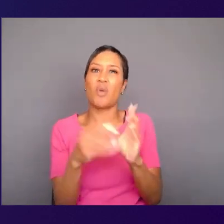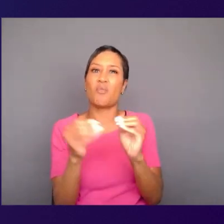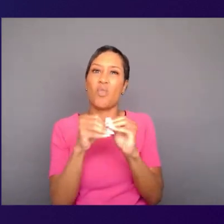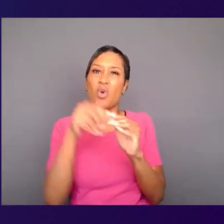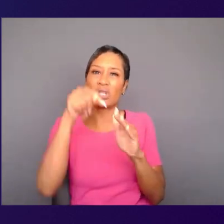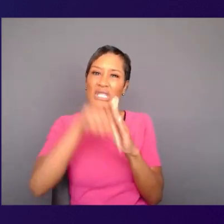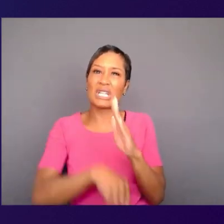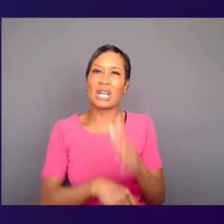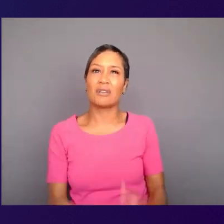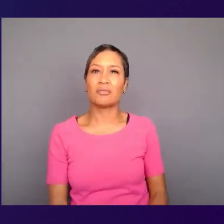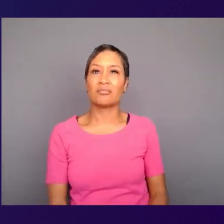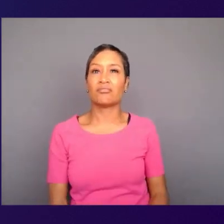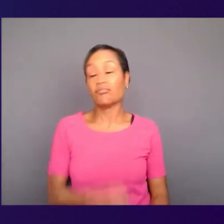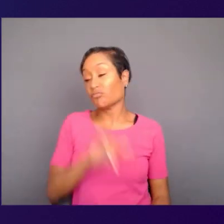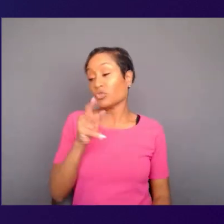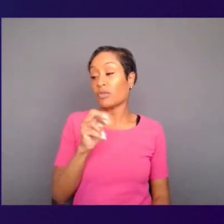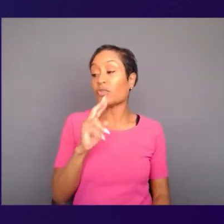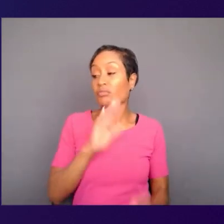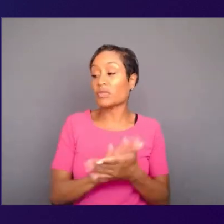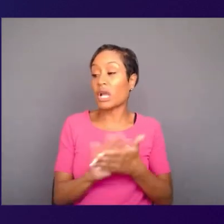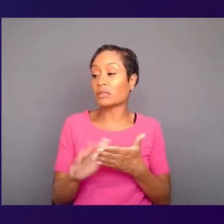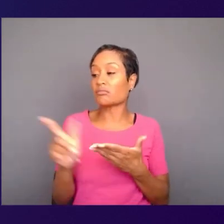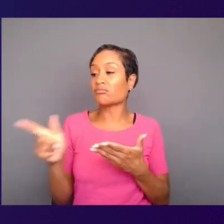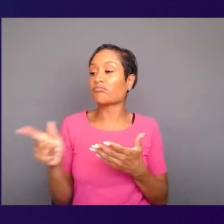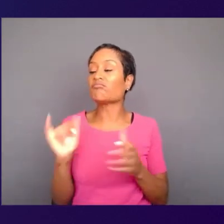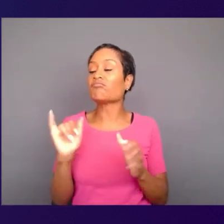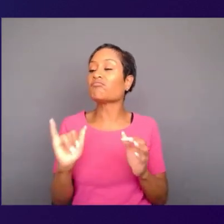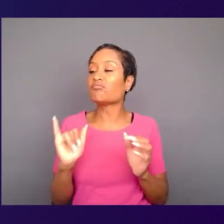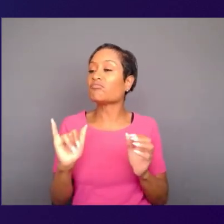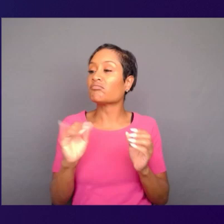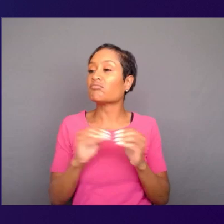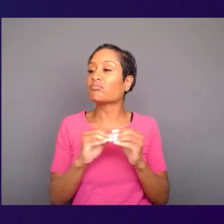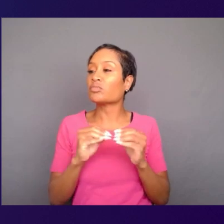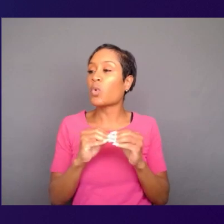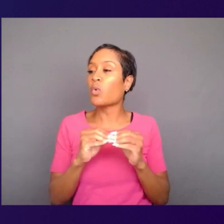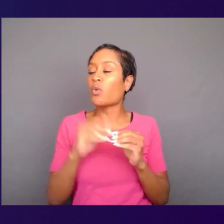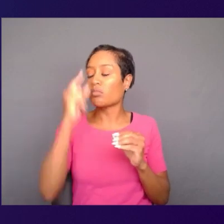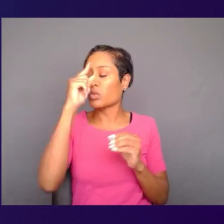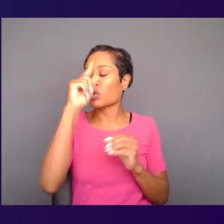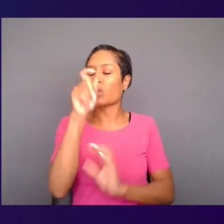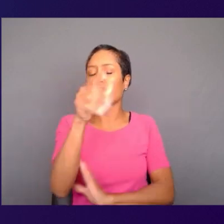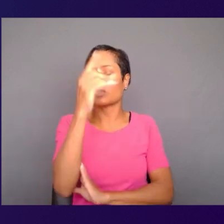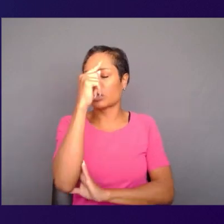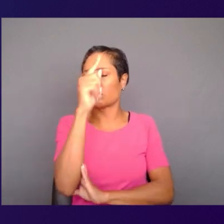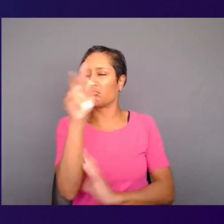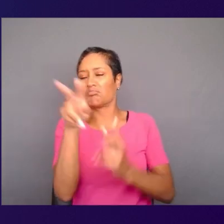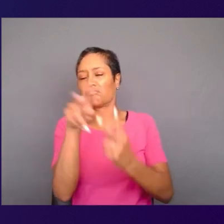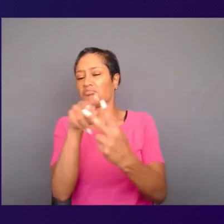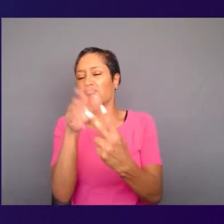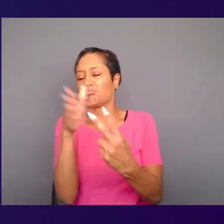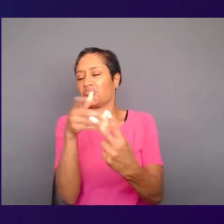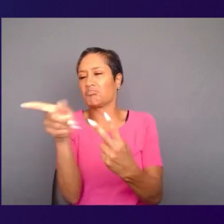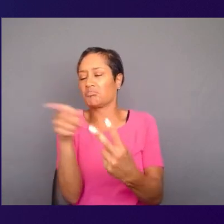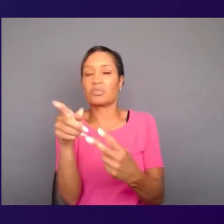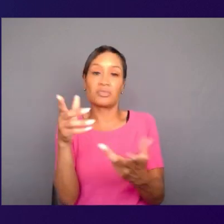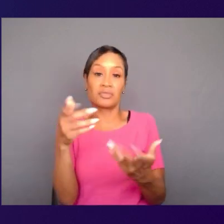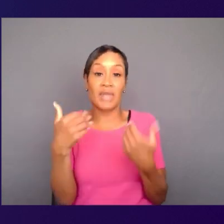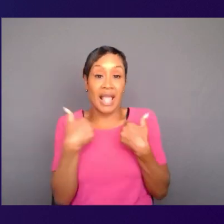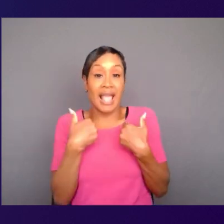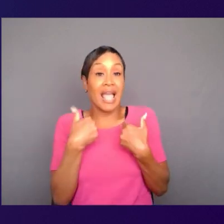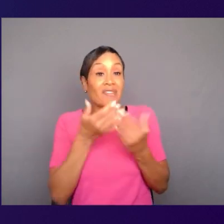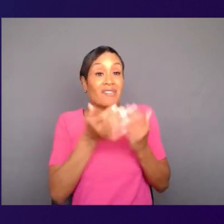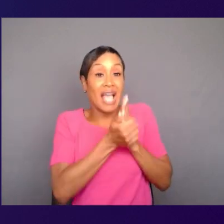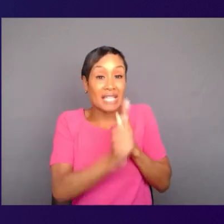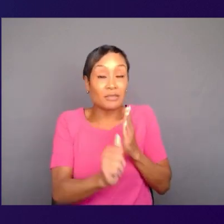Nice, nice. So maybe to sort of round it out a little bit, a question for either of you. We have experts and new